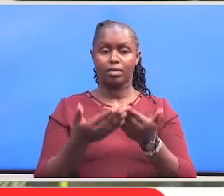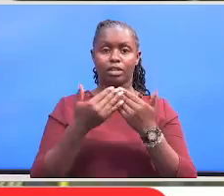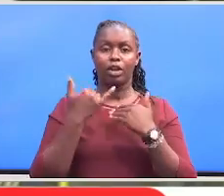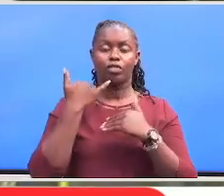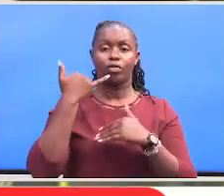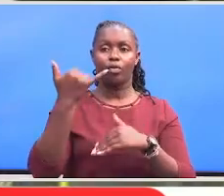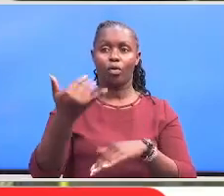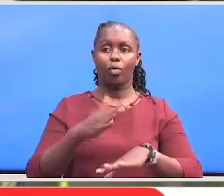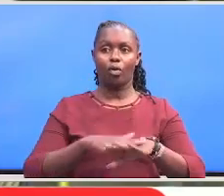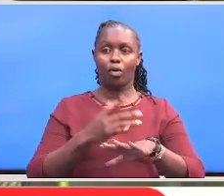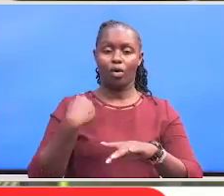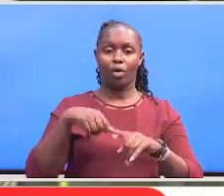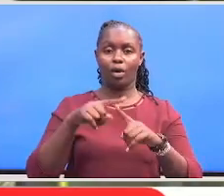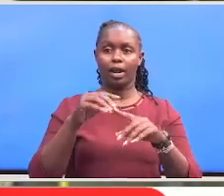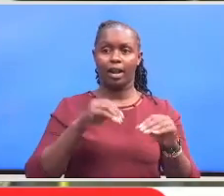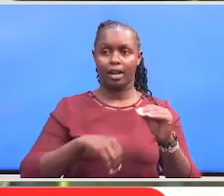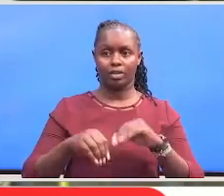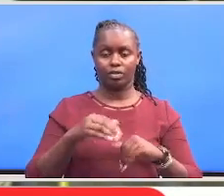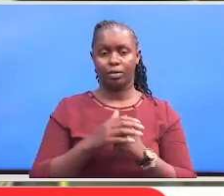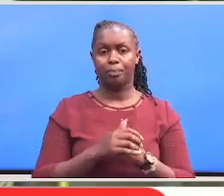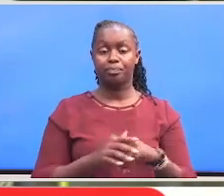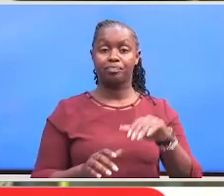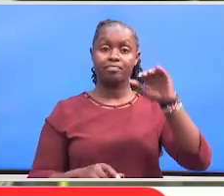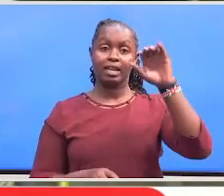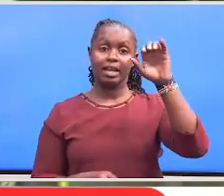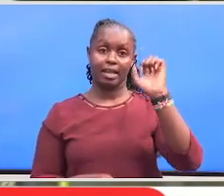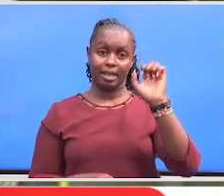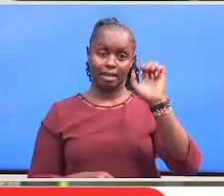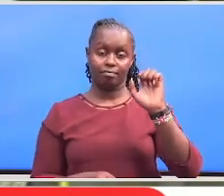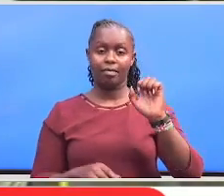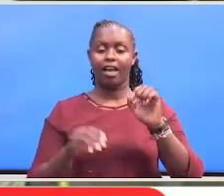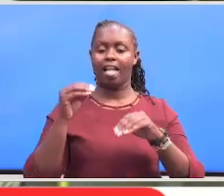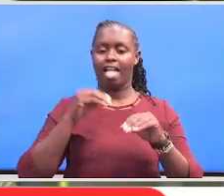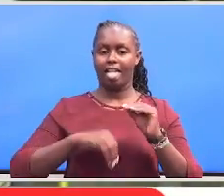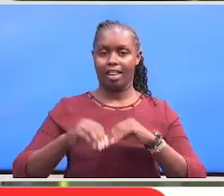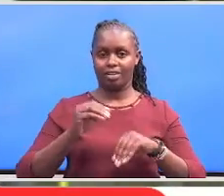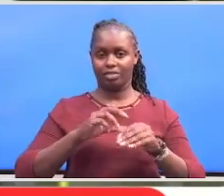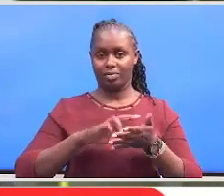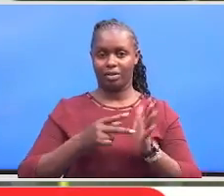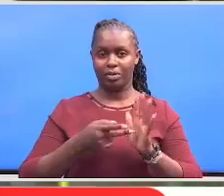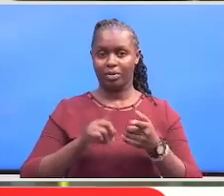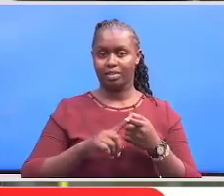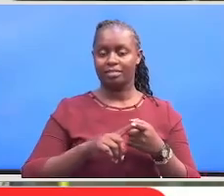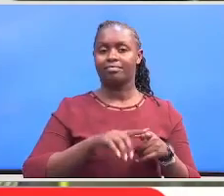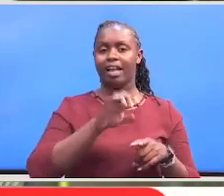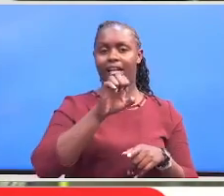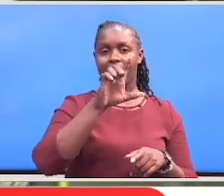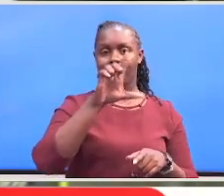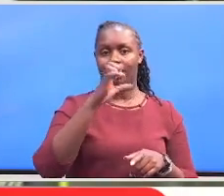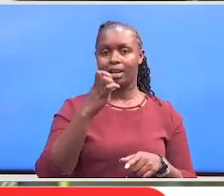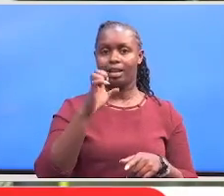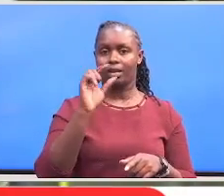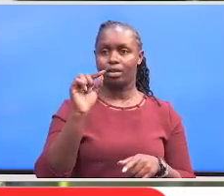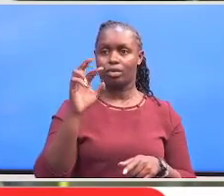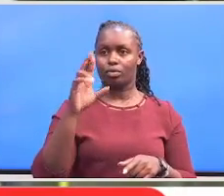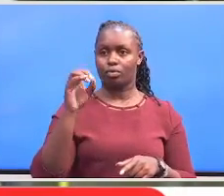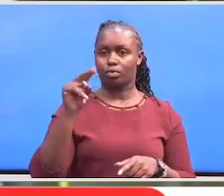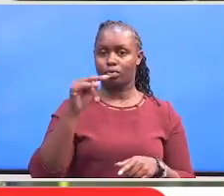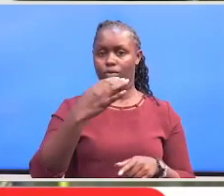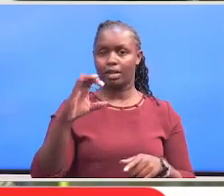e-election. The application itwa e-election. E stands for electric election, whereby uchaguzi utakuwa unafanya